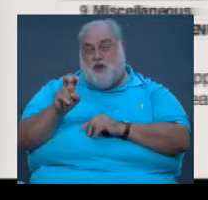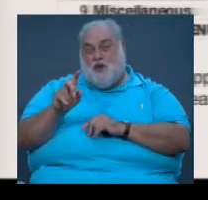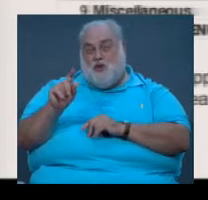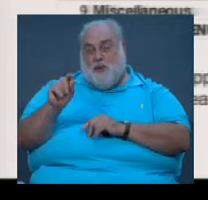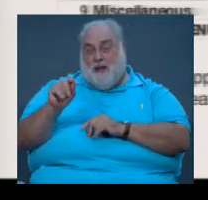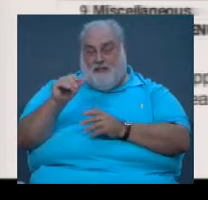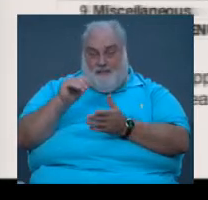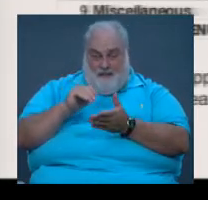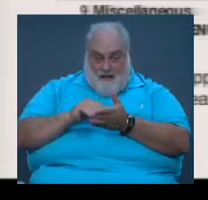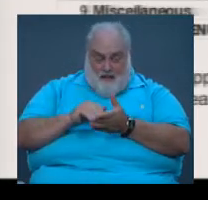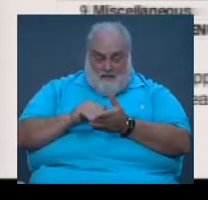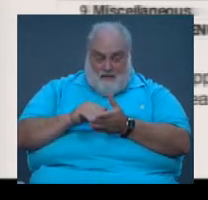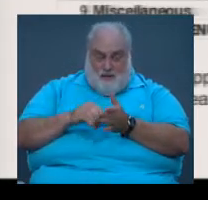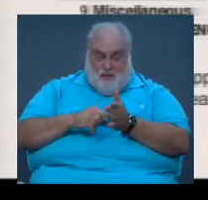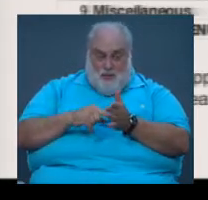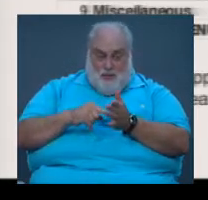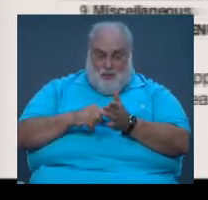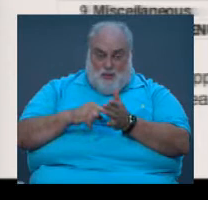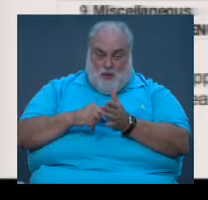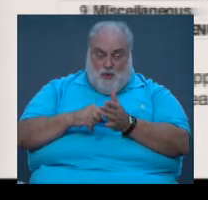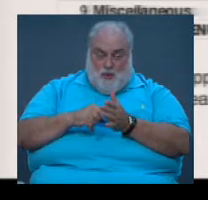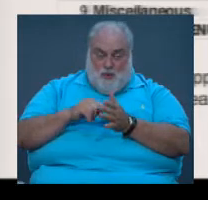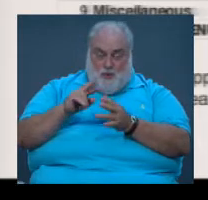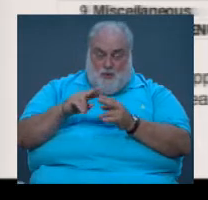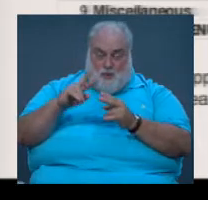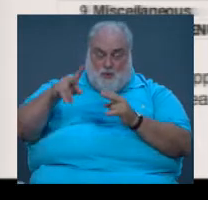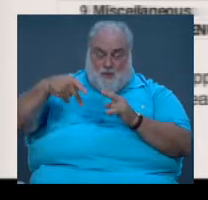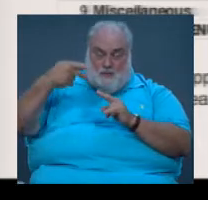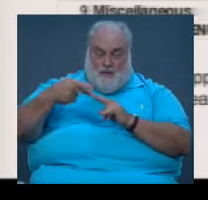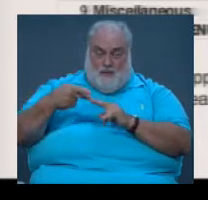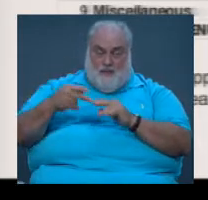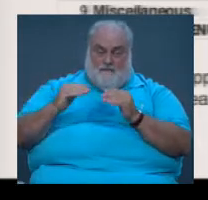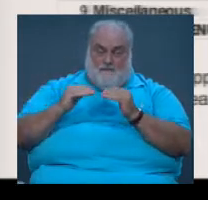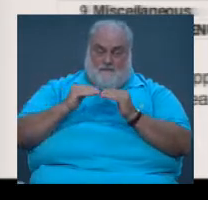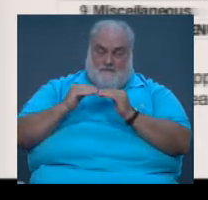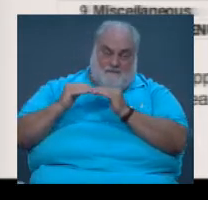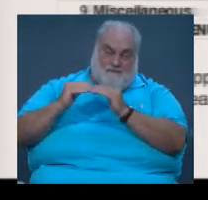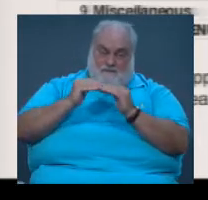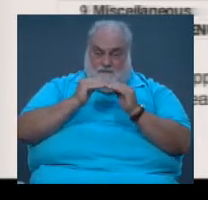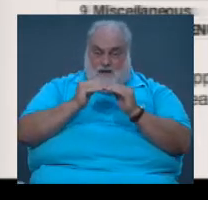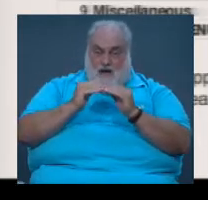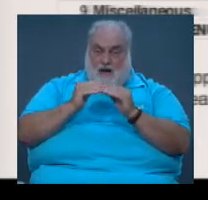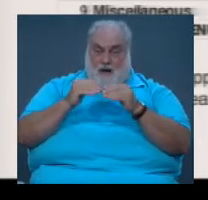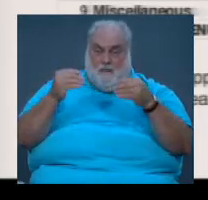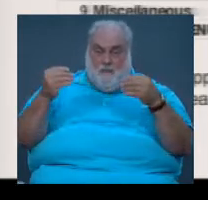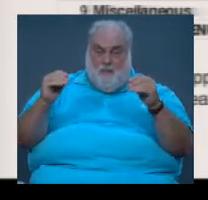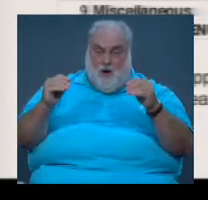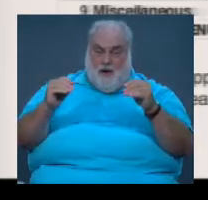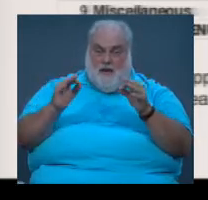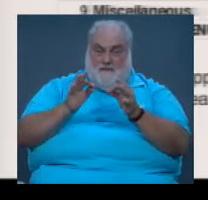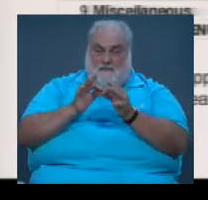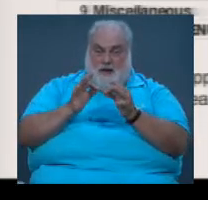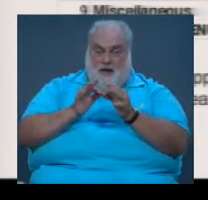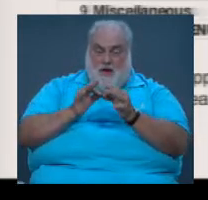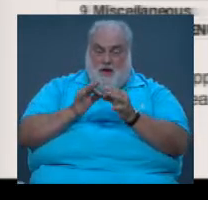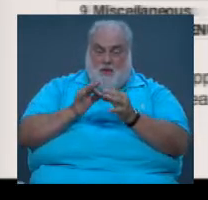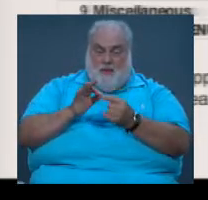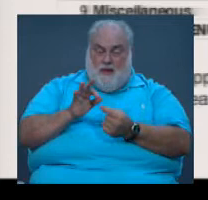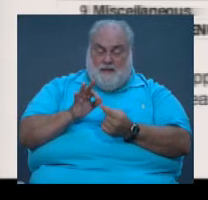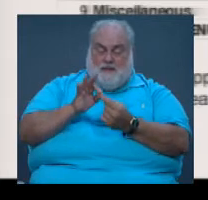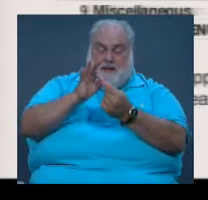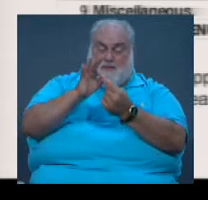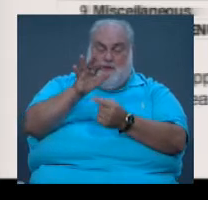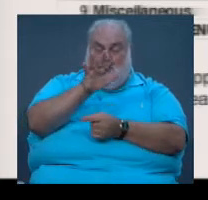20,000 of the variance is due to the reversal of the year-end fair market value adjustment. With the exception of that, we're